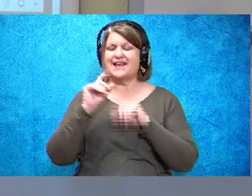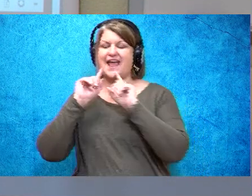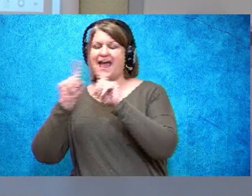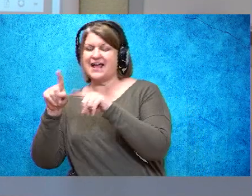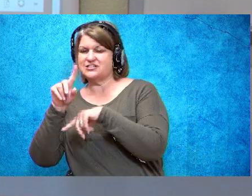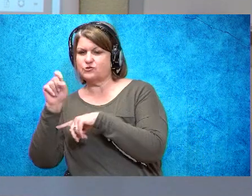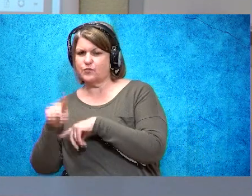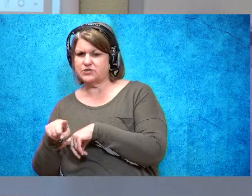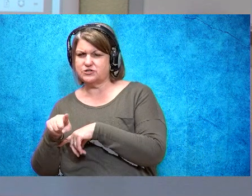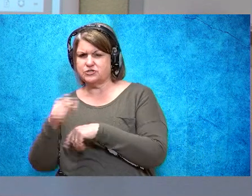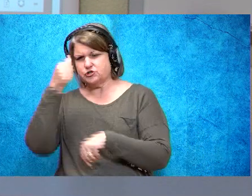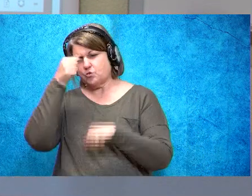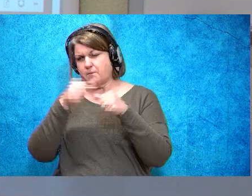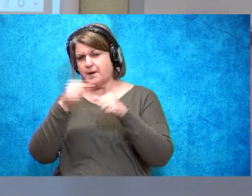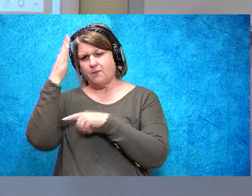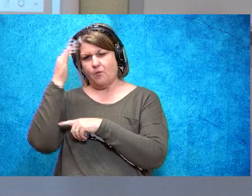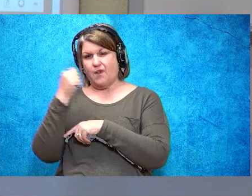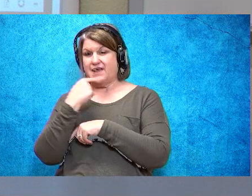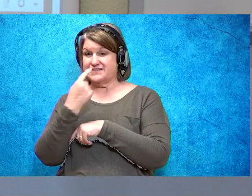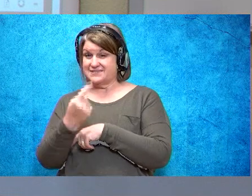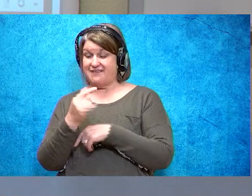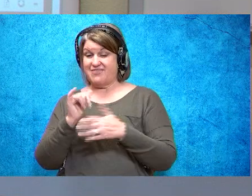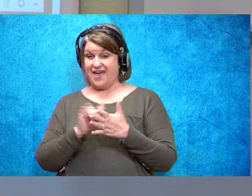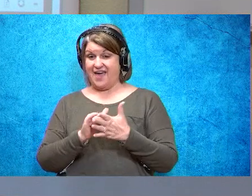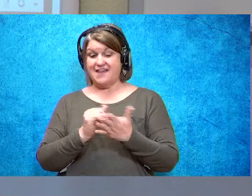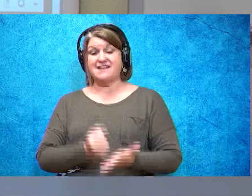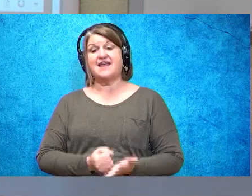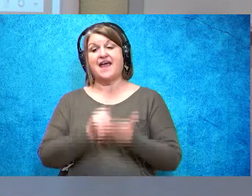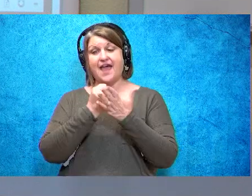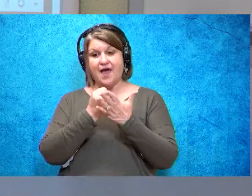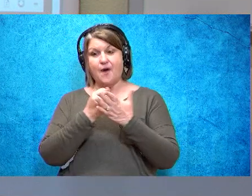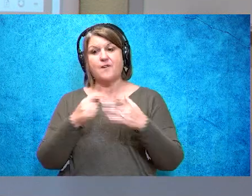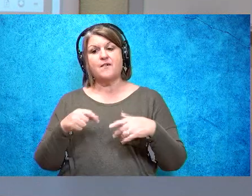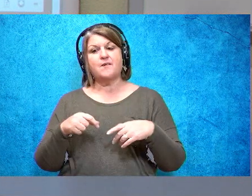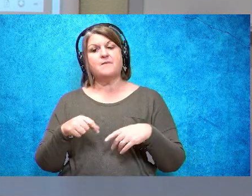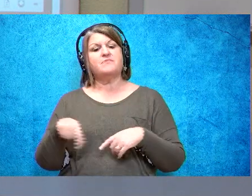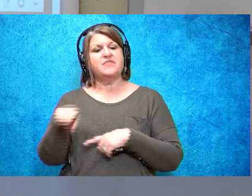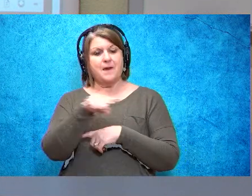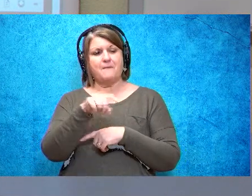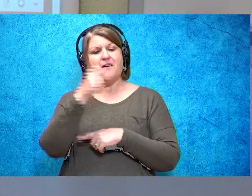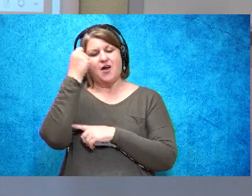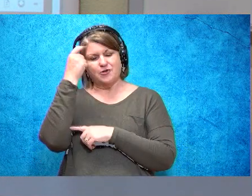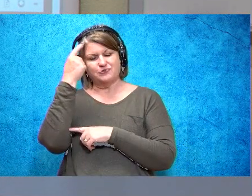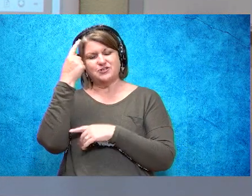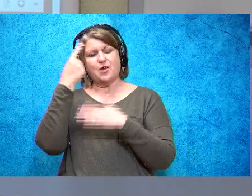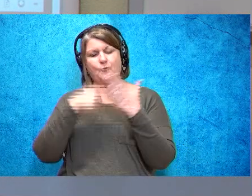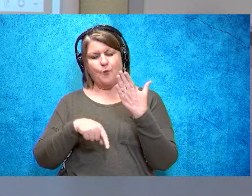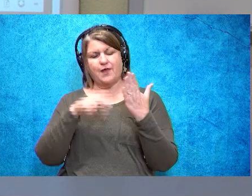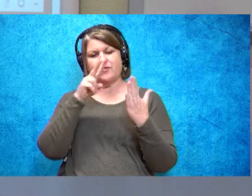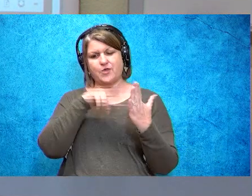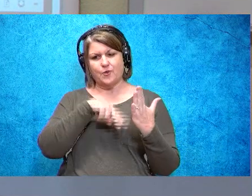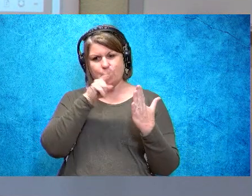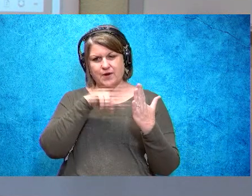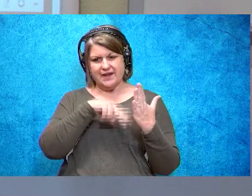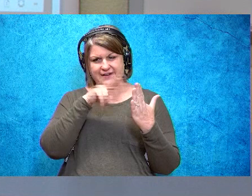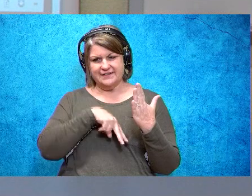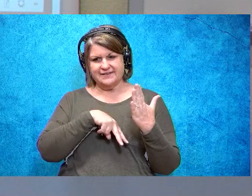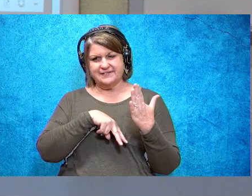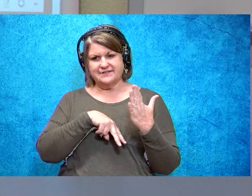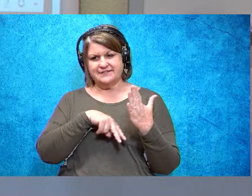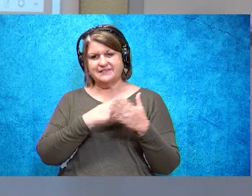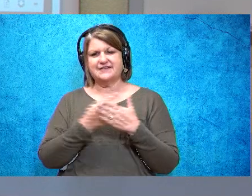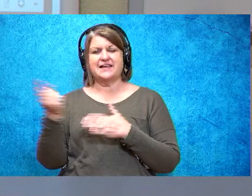ask questions? That's right, to help them understand what they're reading. Now, last week we talked about good